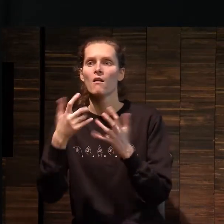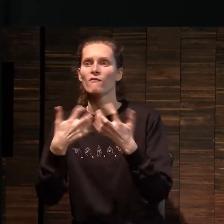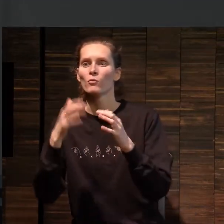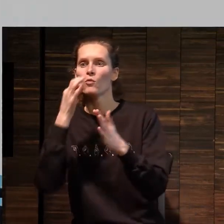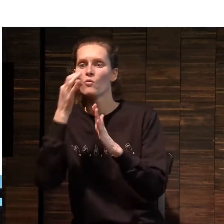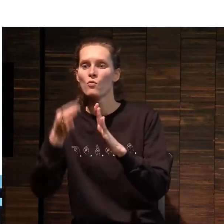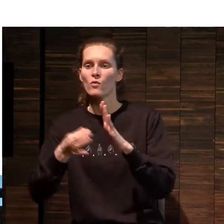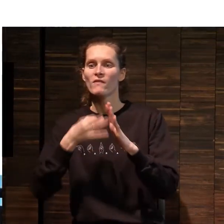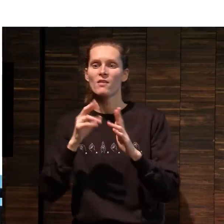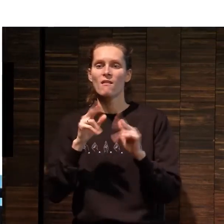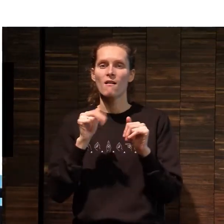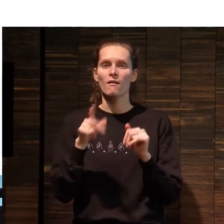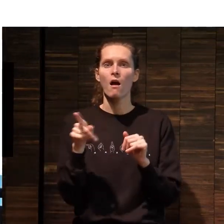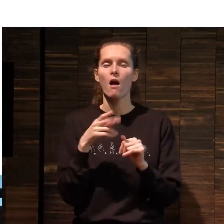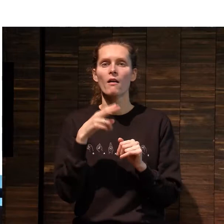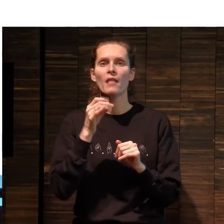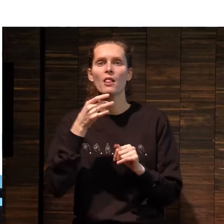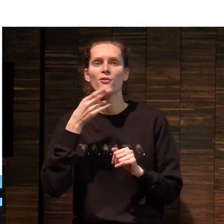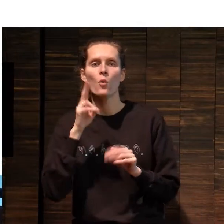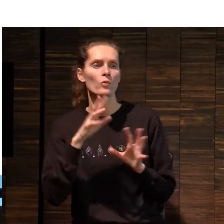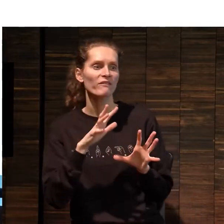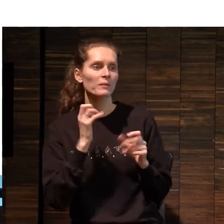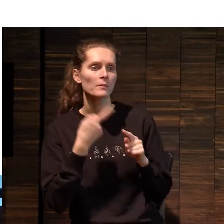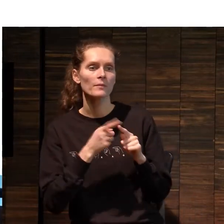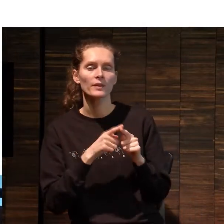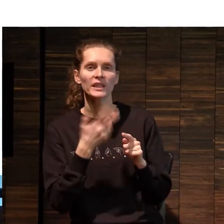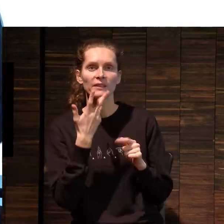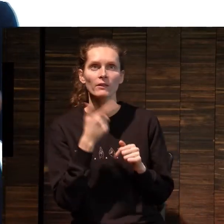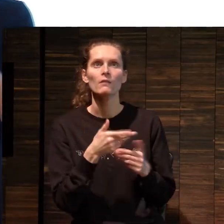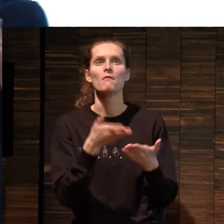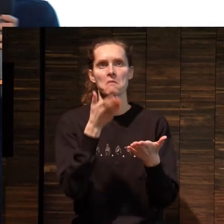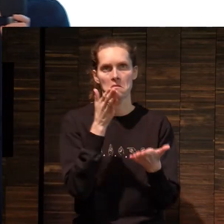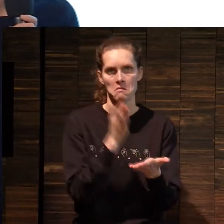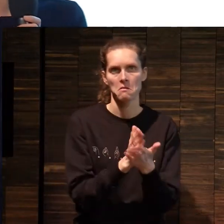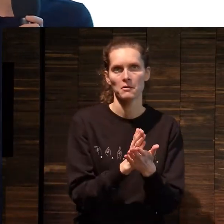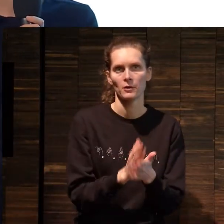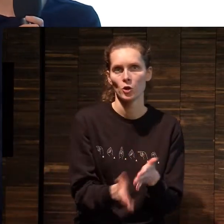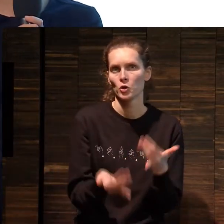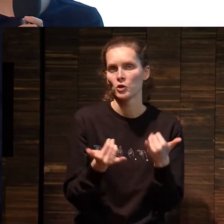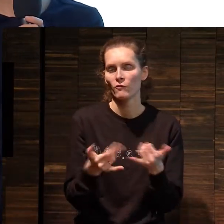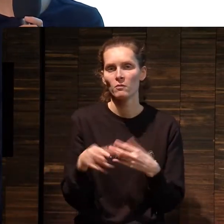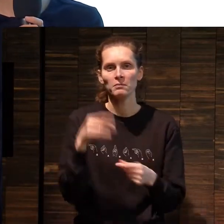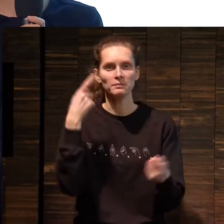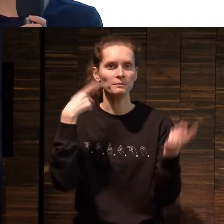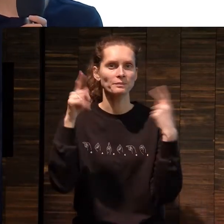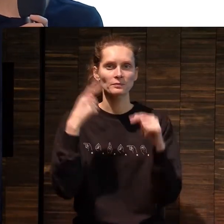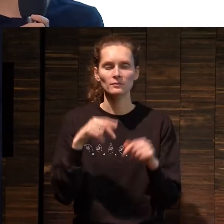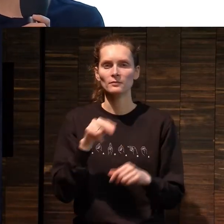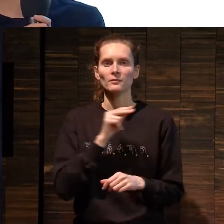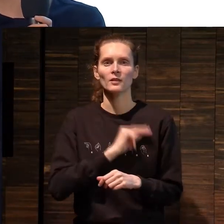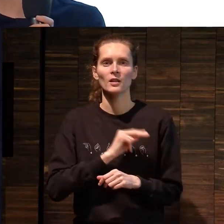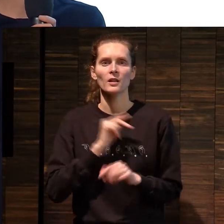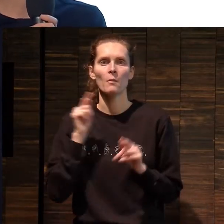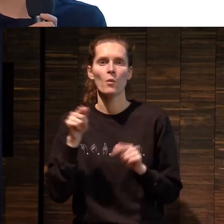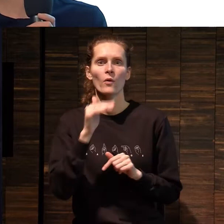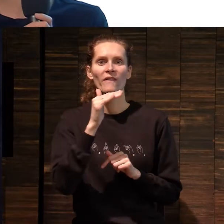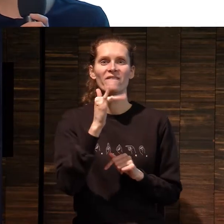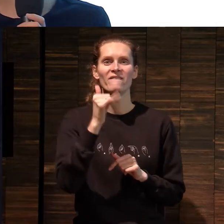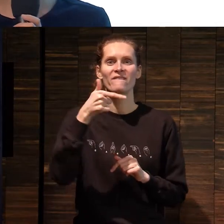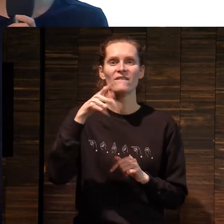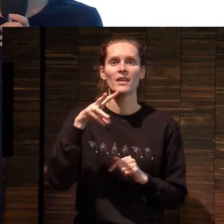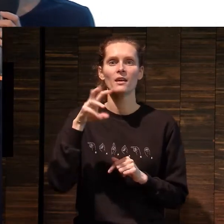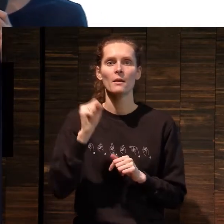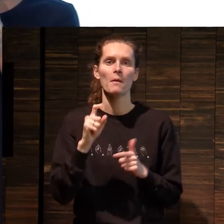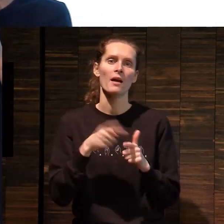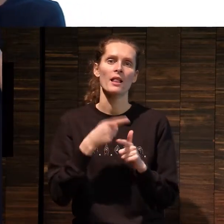colorblind people, is there any software that allows you to see what it is like for the um,